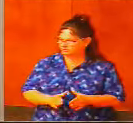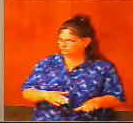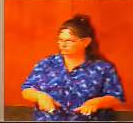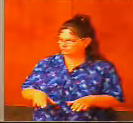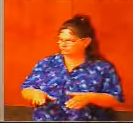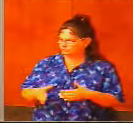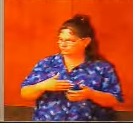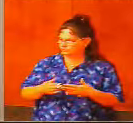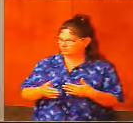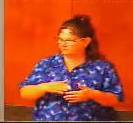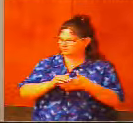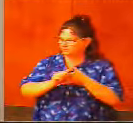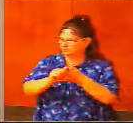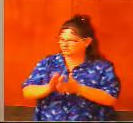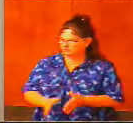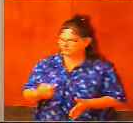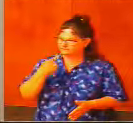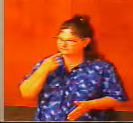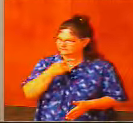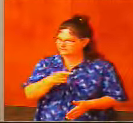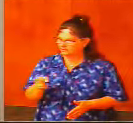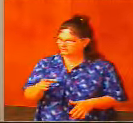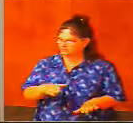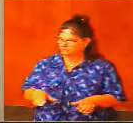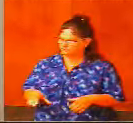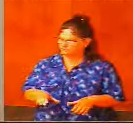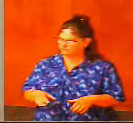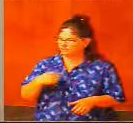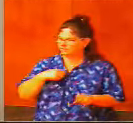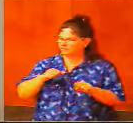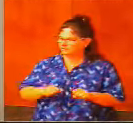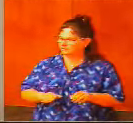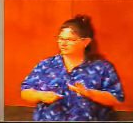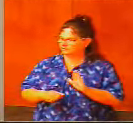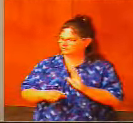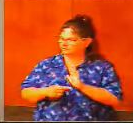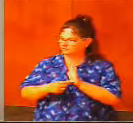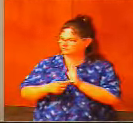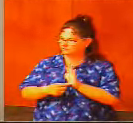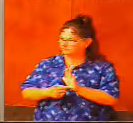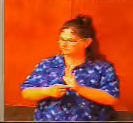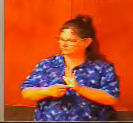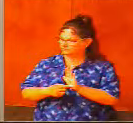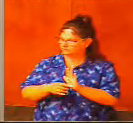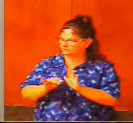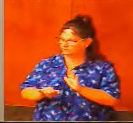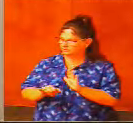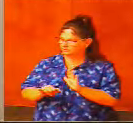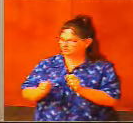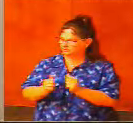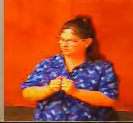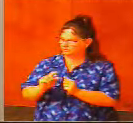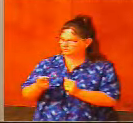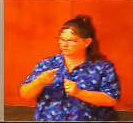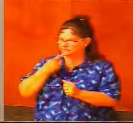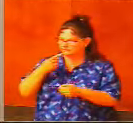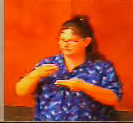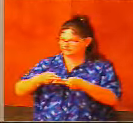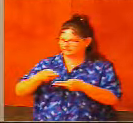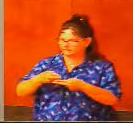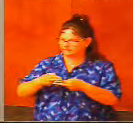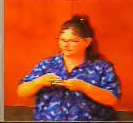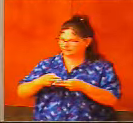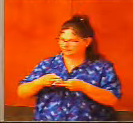whatever the leaders tell them to do. And I can illustrate that point by merely mentioning the